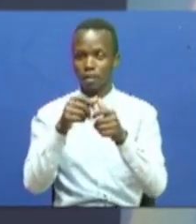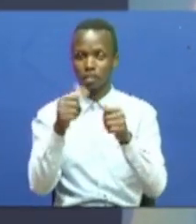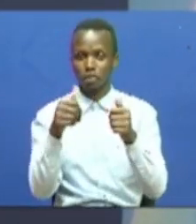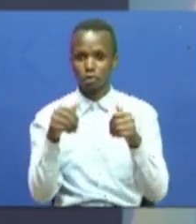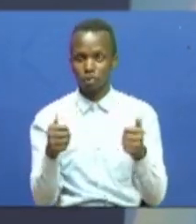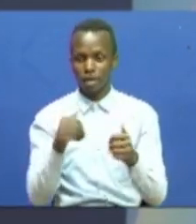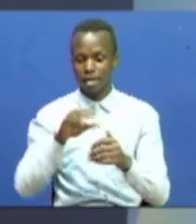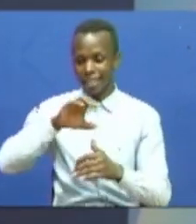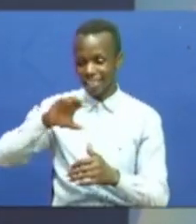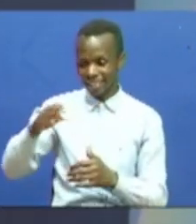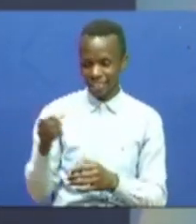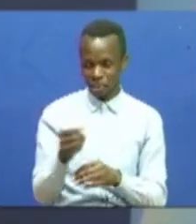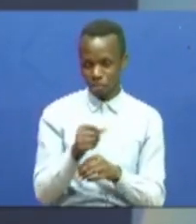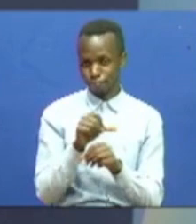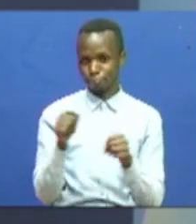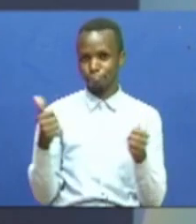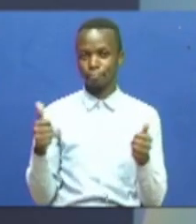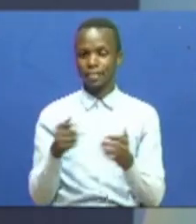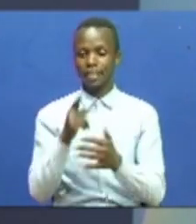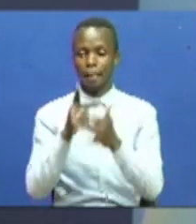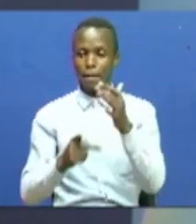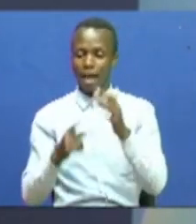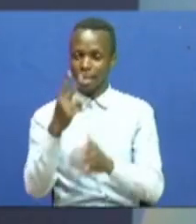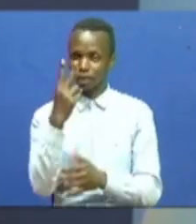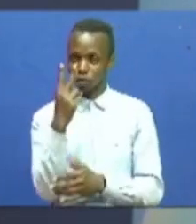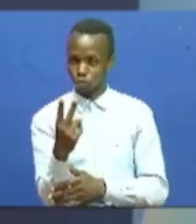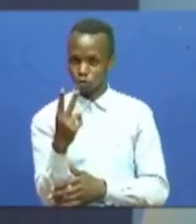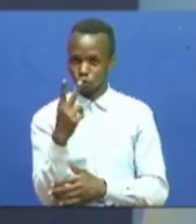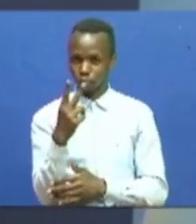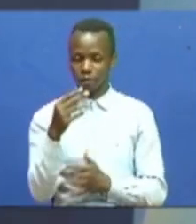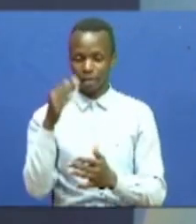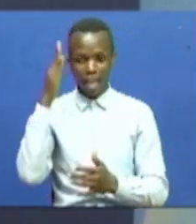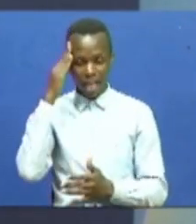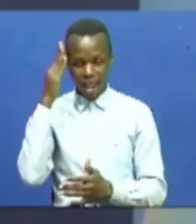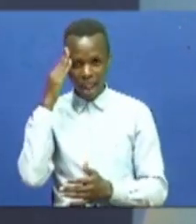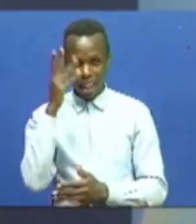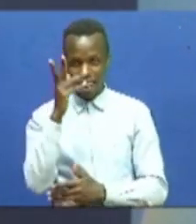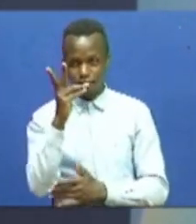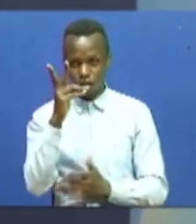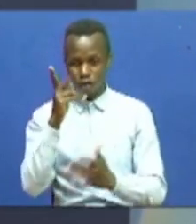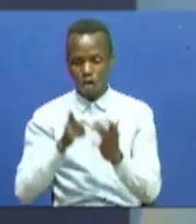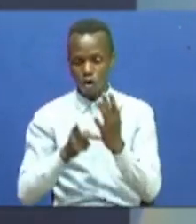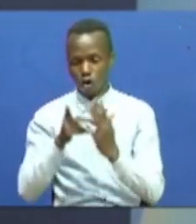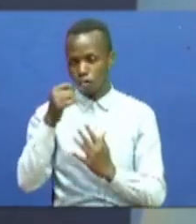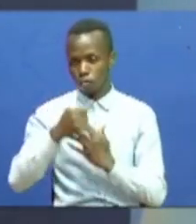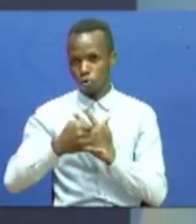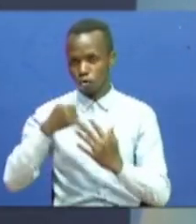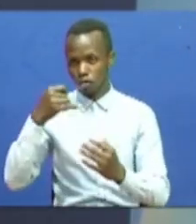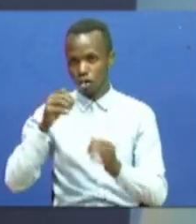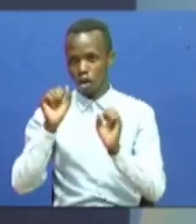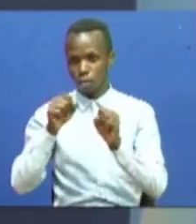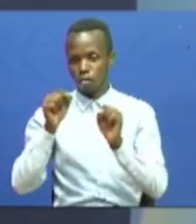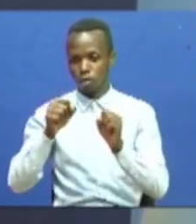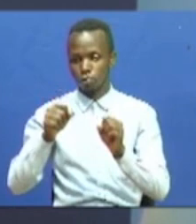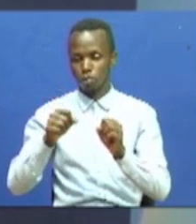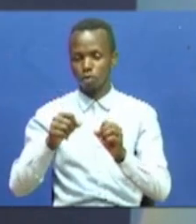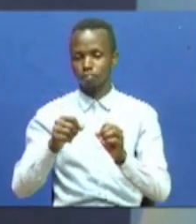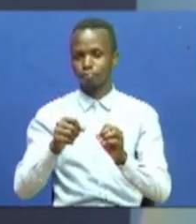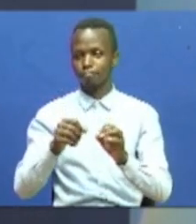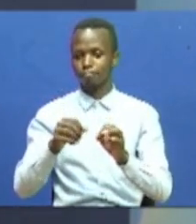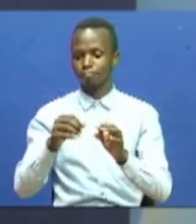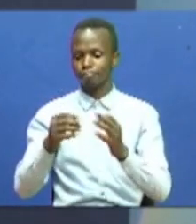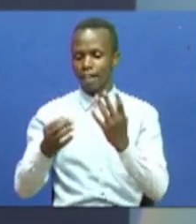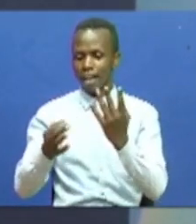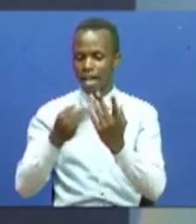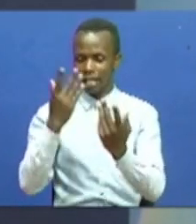city. And the phase two, we identified 4 projects. It will be the smart logistics, a